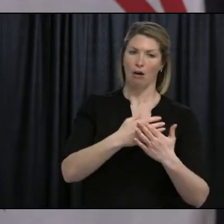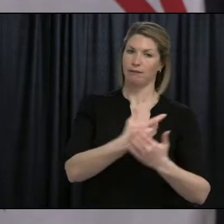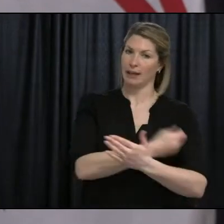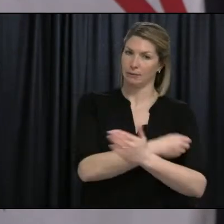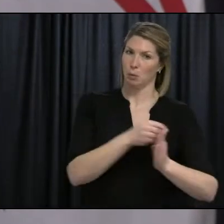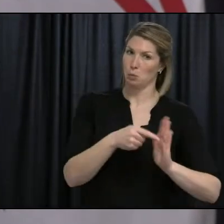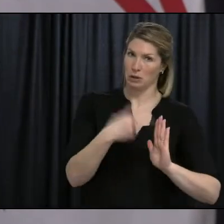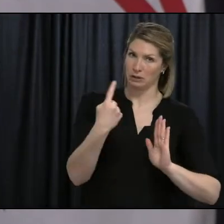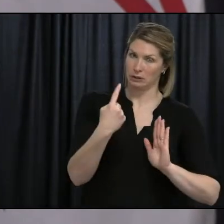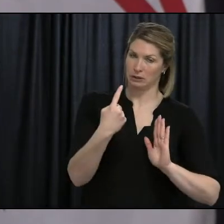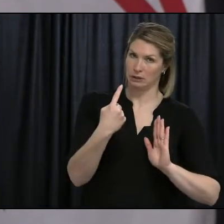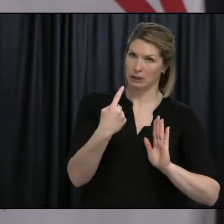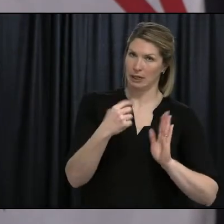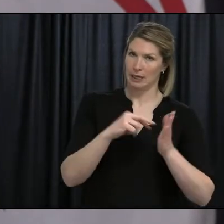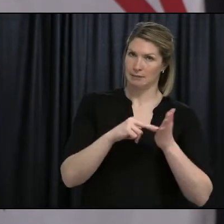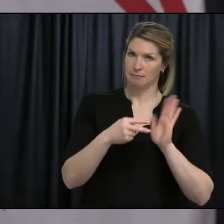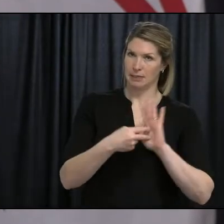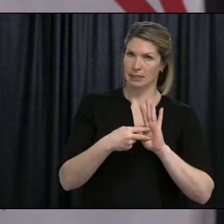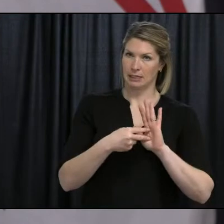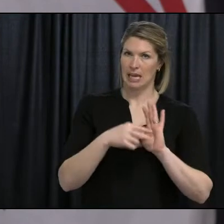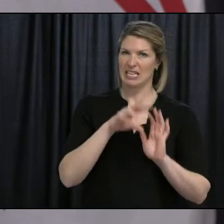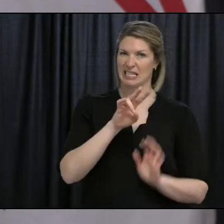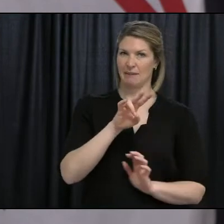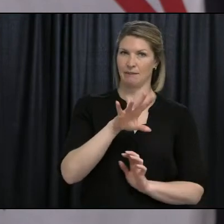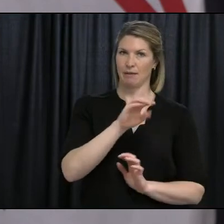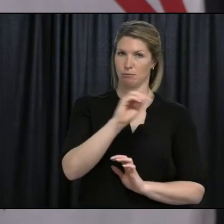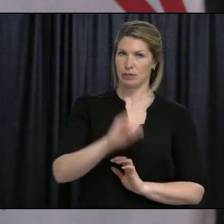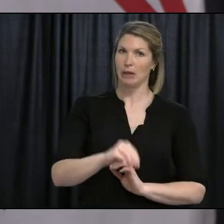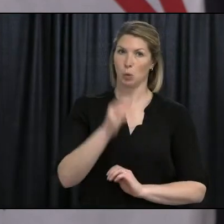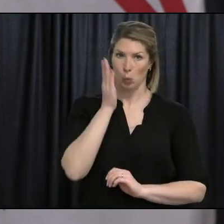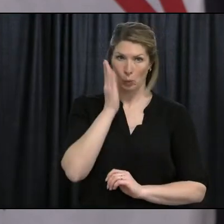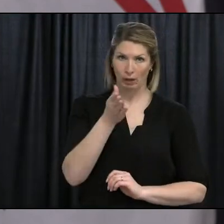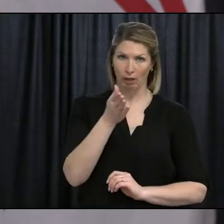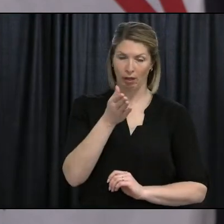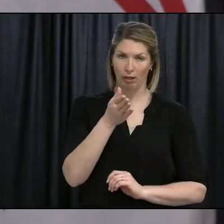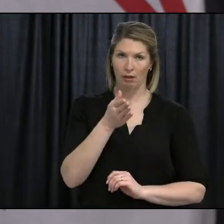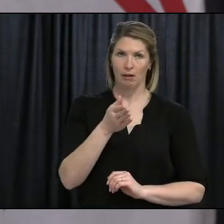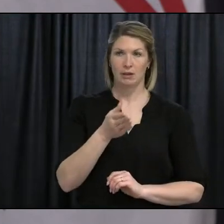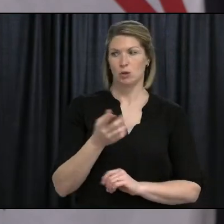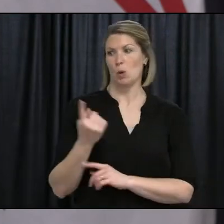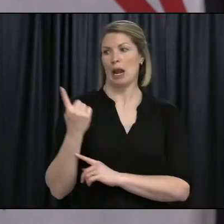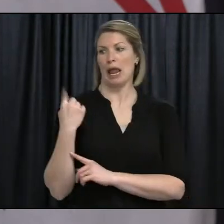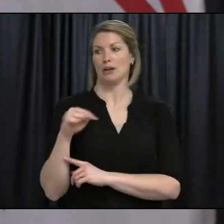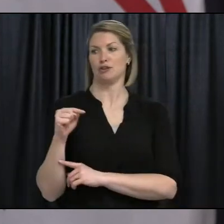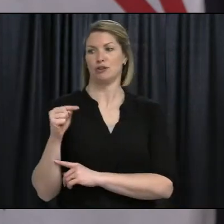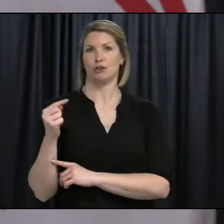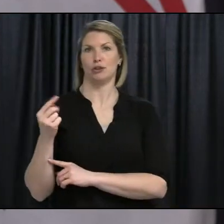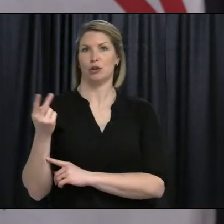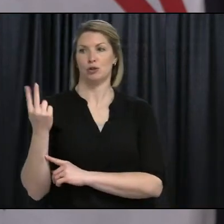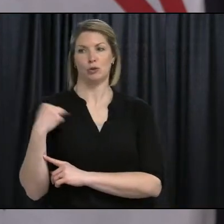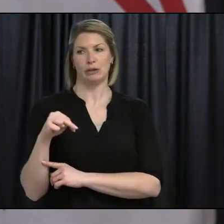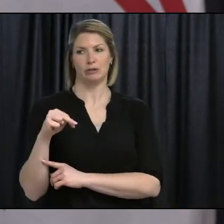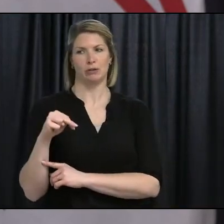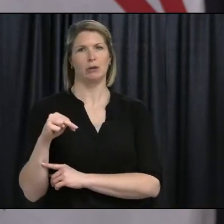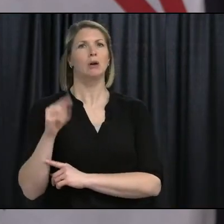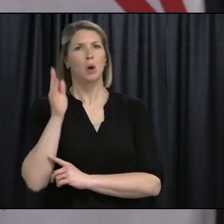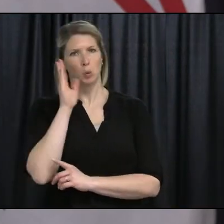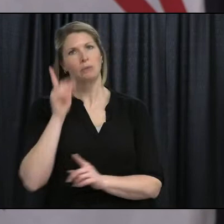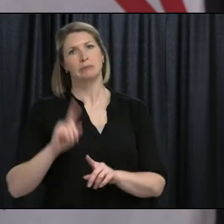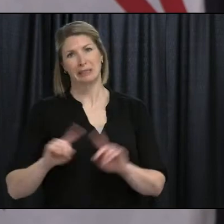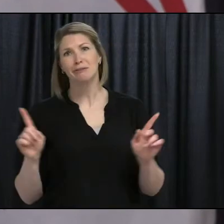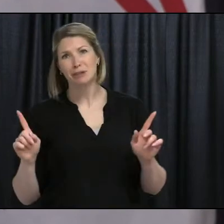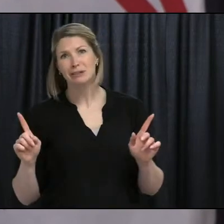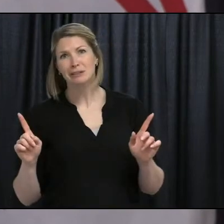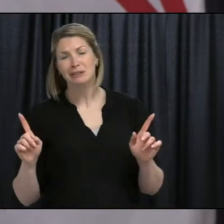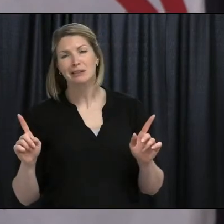or 2019, but it'll be certainly better than it was last summer. And I think that that's a reason to be